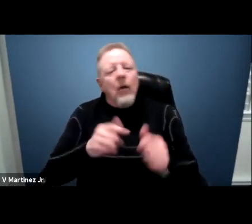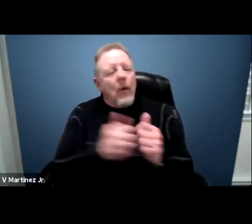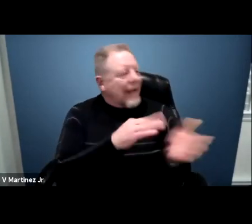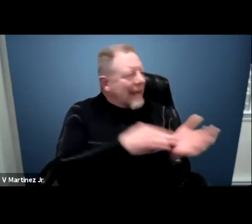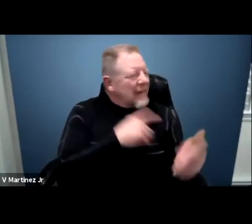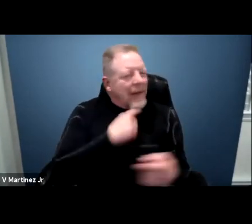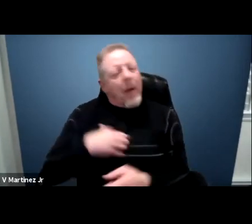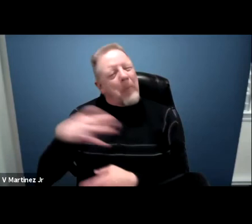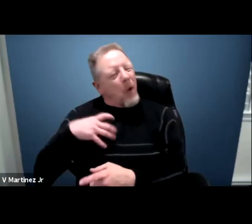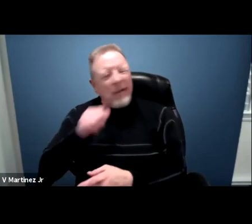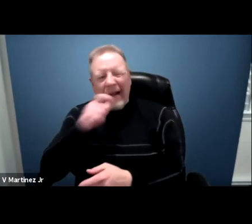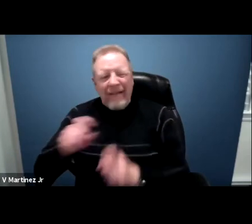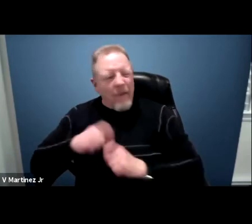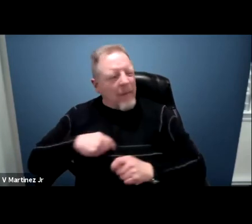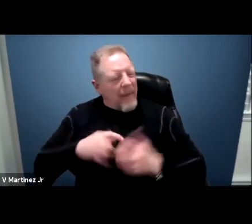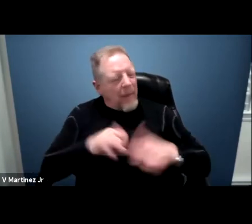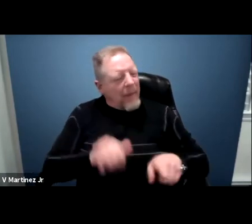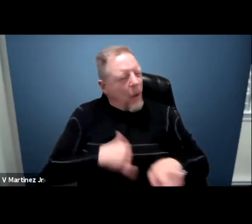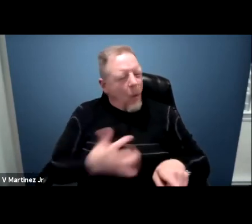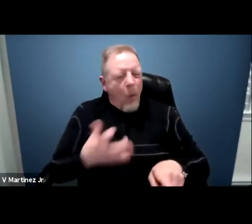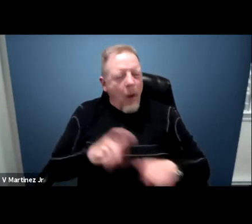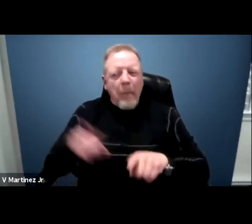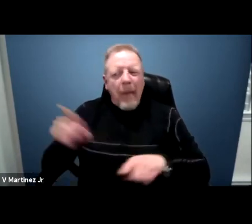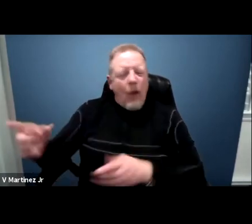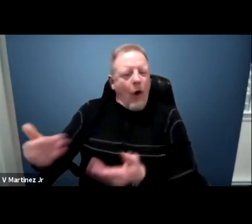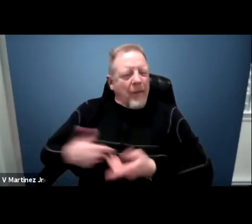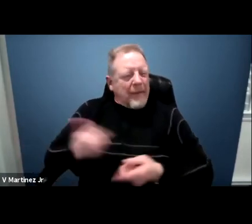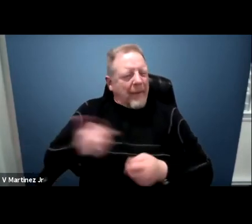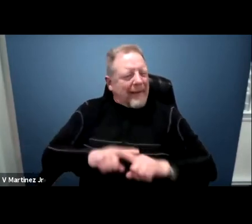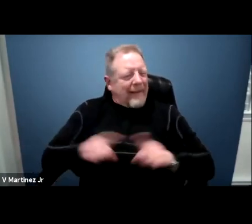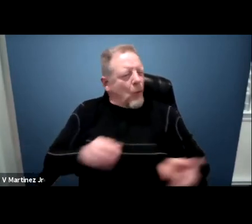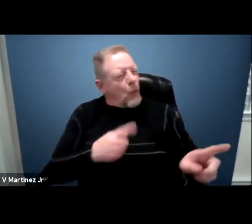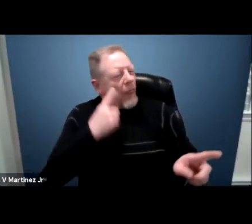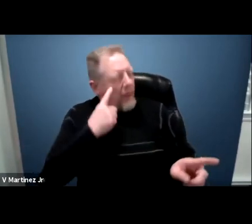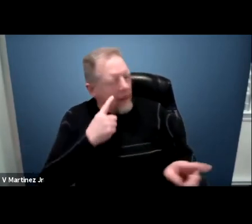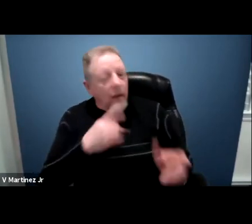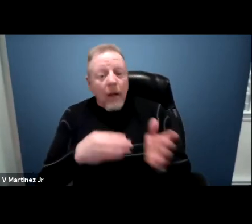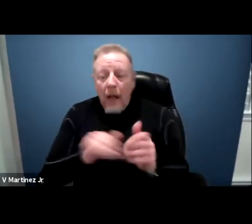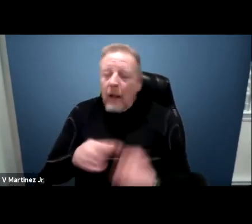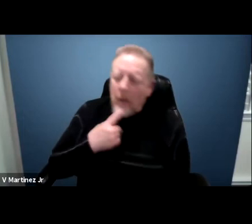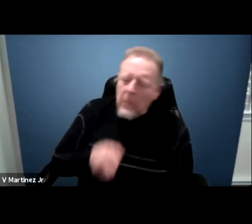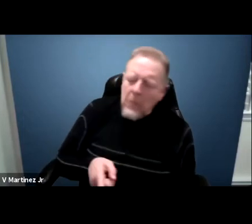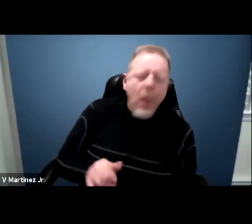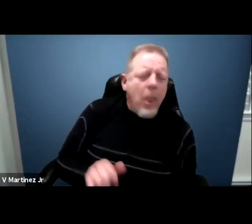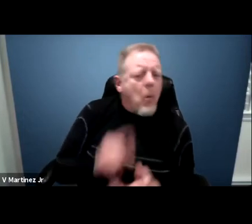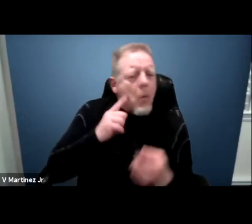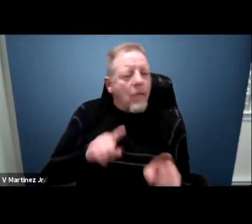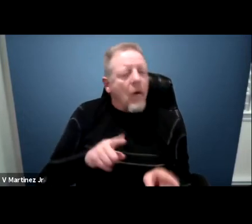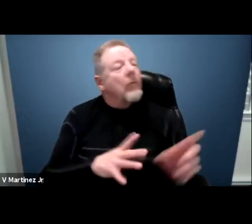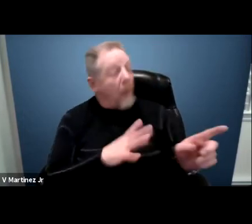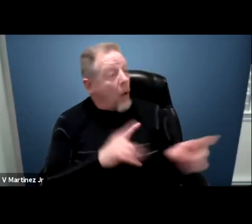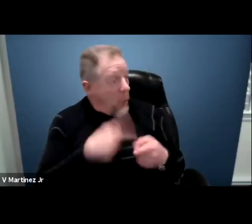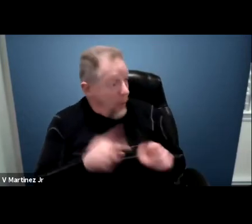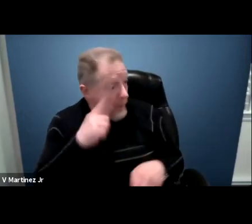or any treatment providers that might be able to help you figure out if this really will work for you or not.